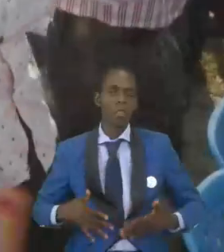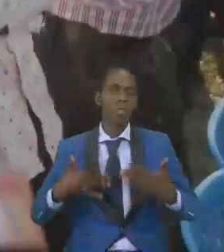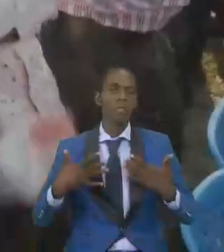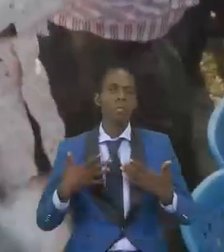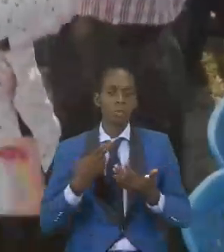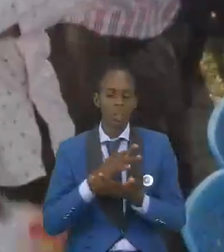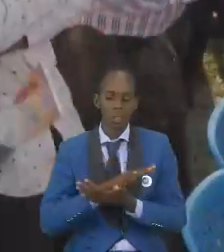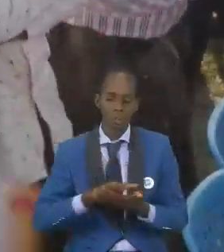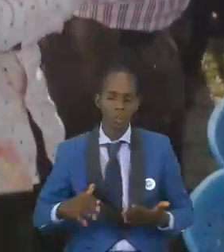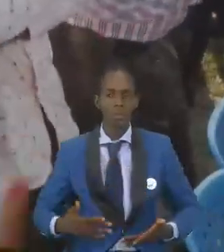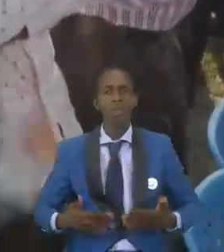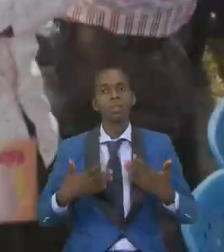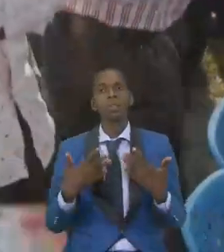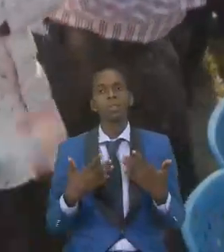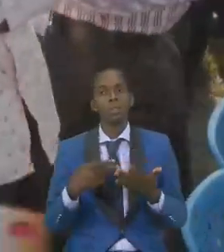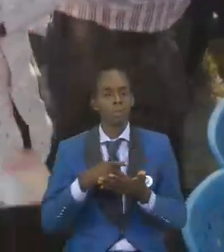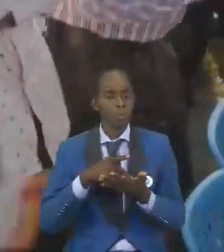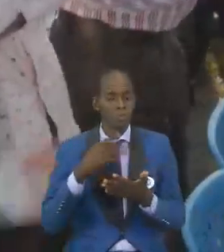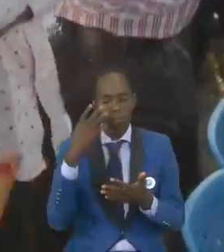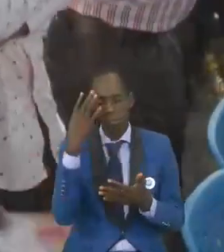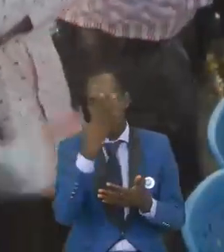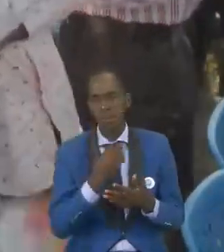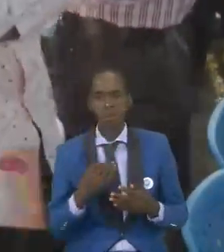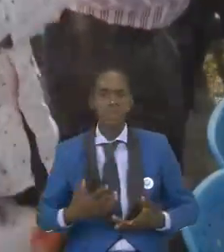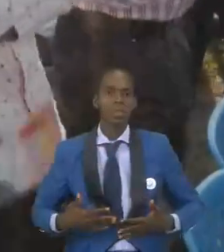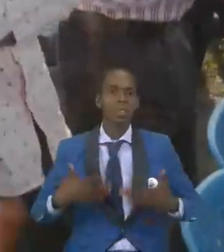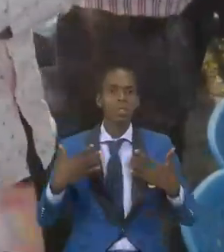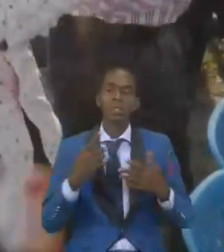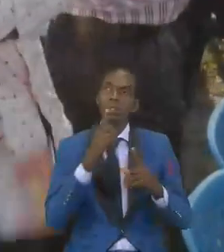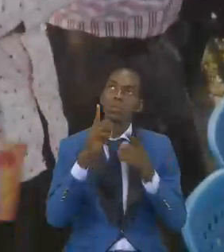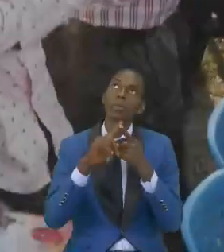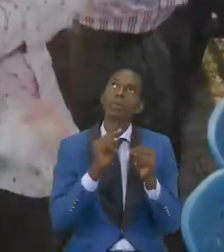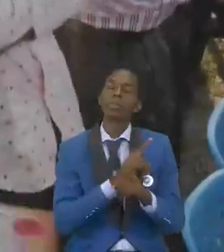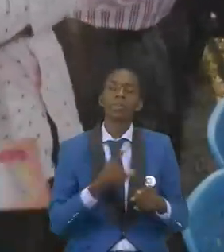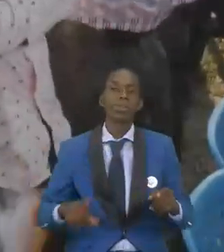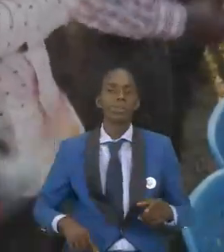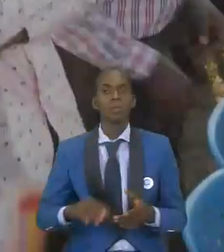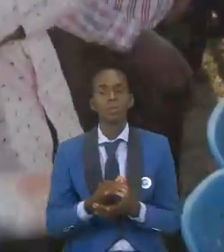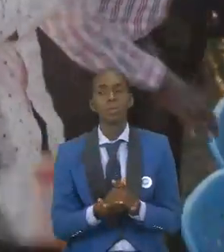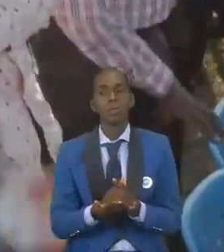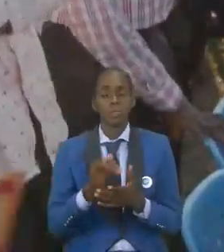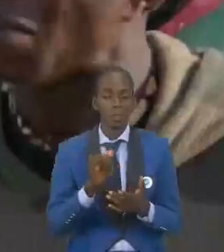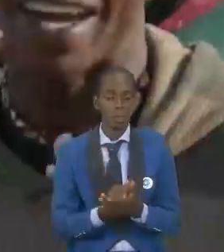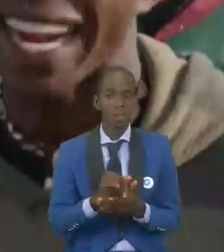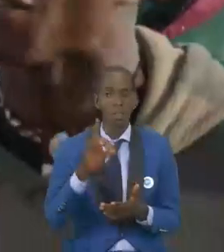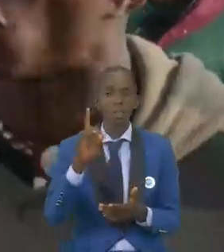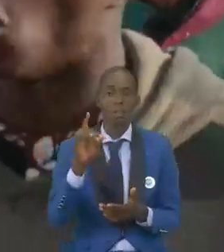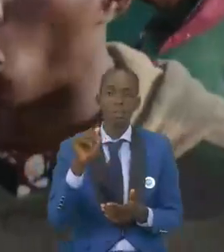righteous lie, beautiful lie. Tell the Lord, like Daniel,